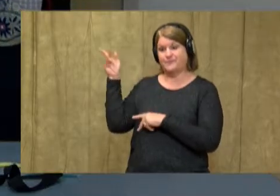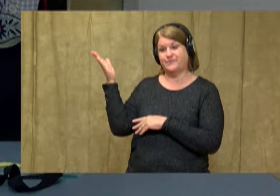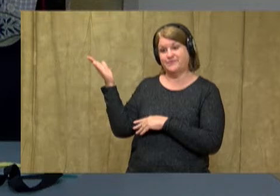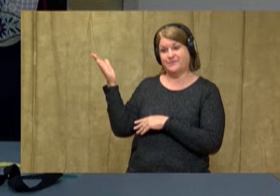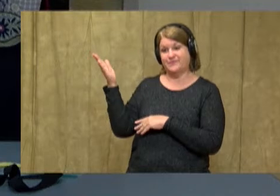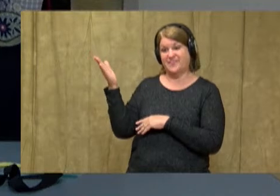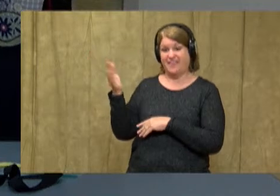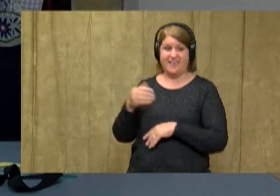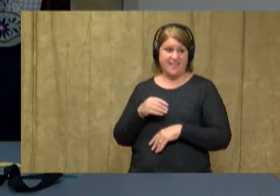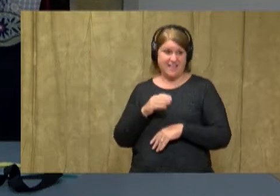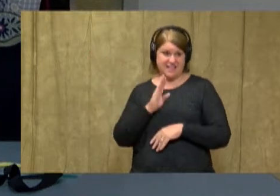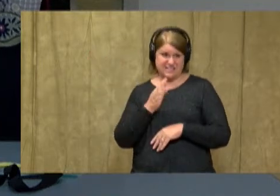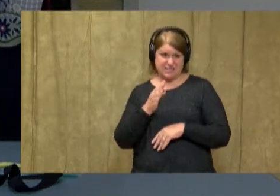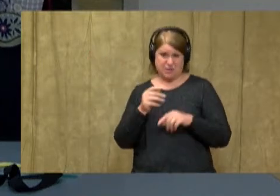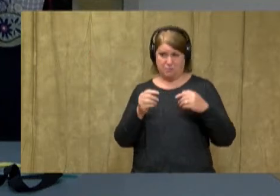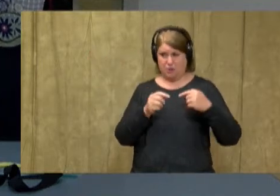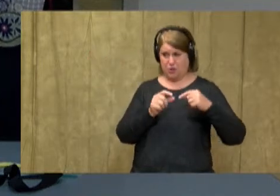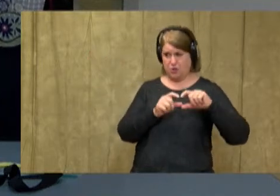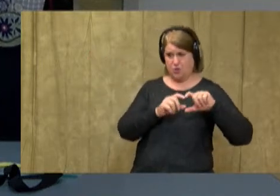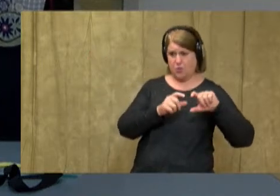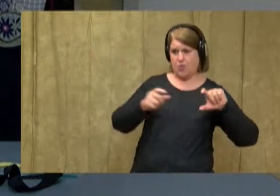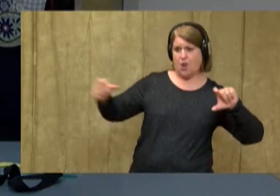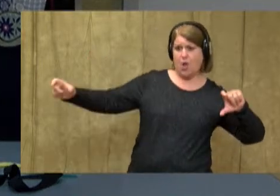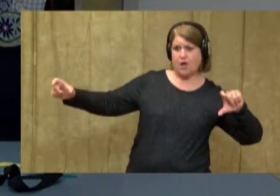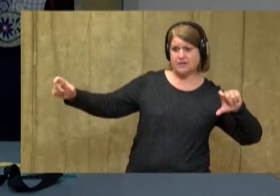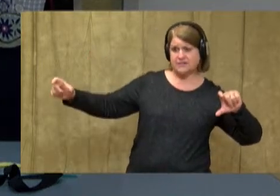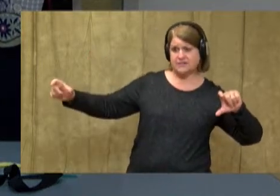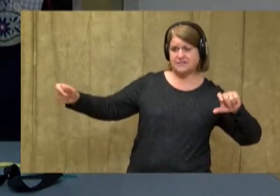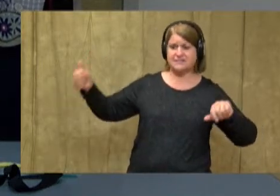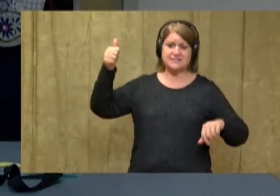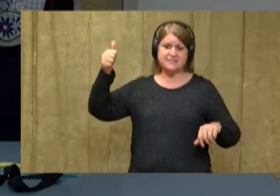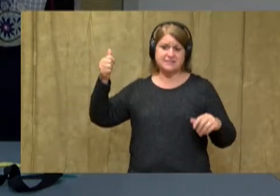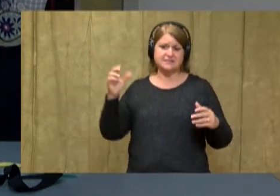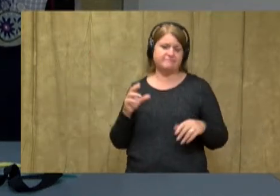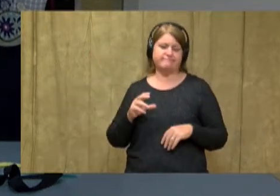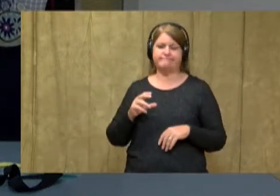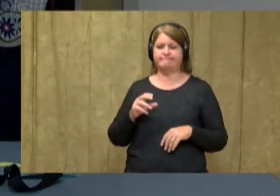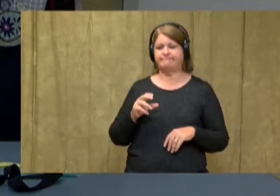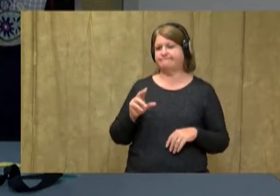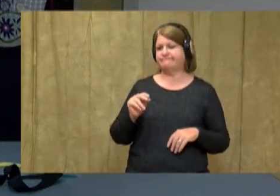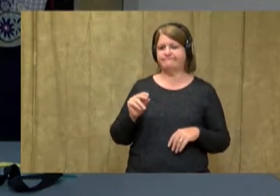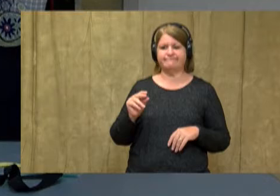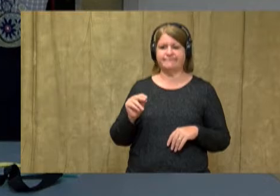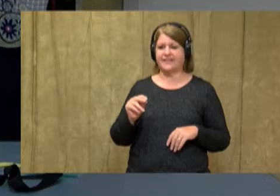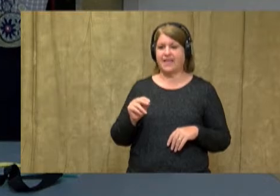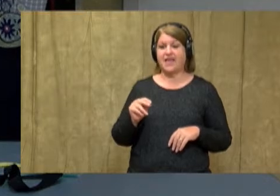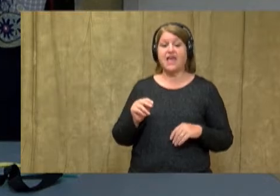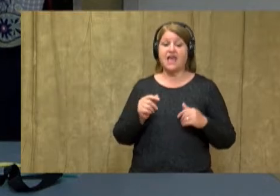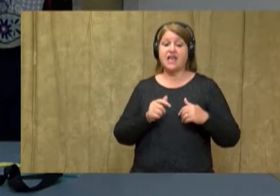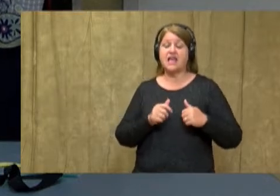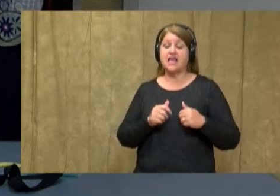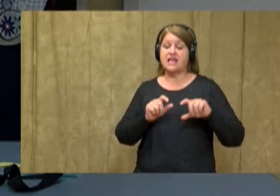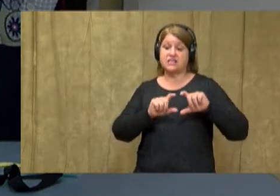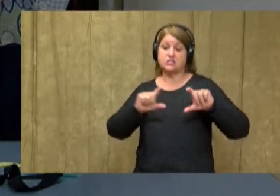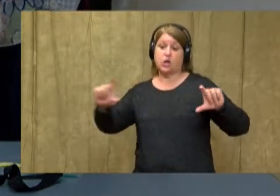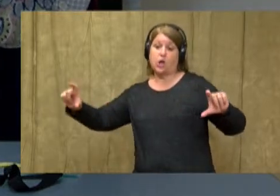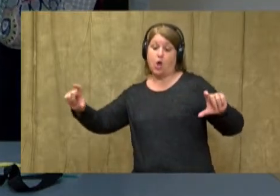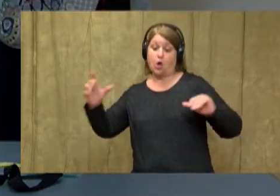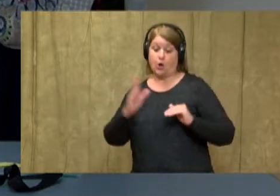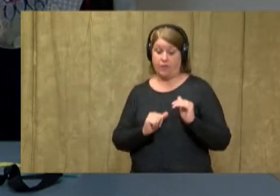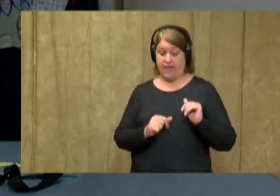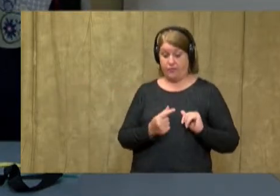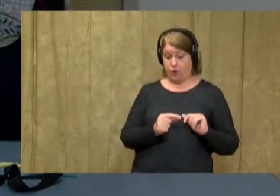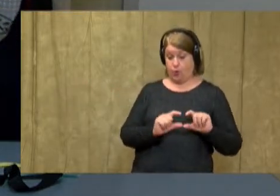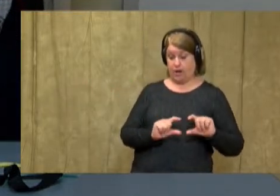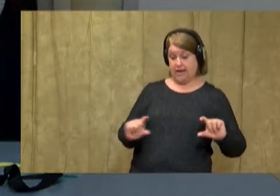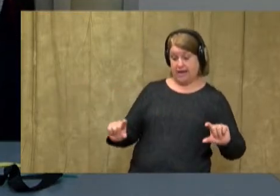Is this one the longest? No, it is longer than the green, but it's not the longest in the group.